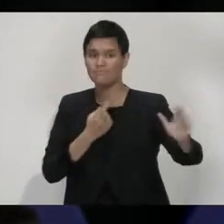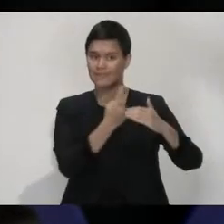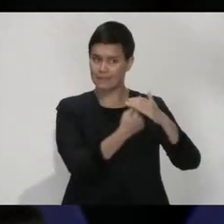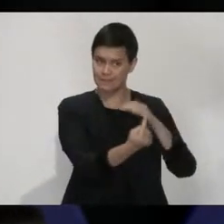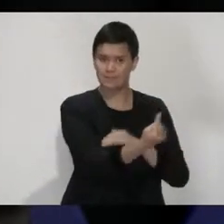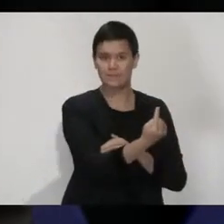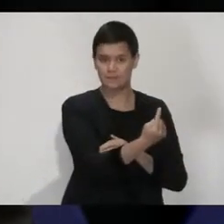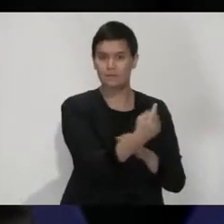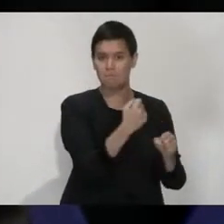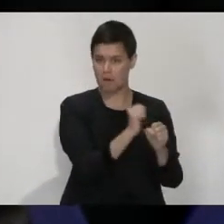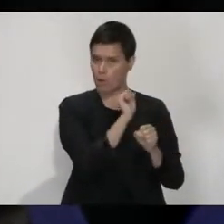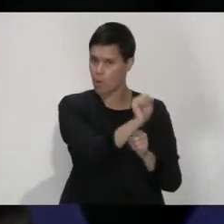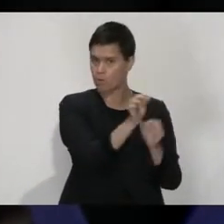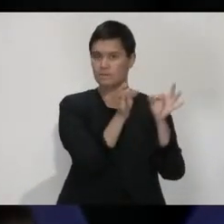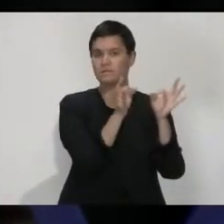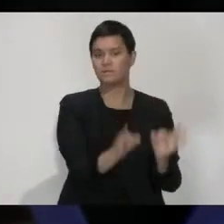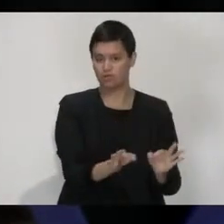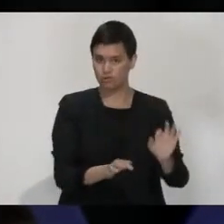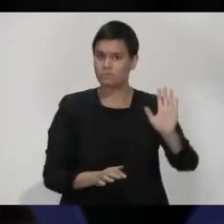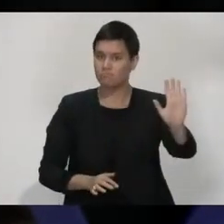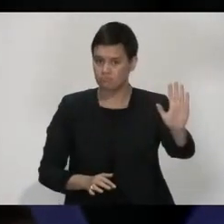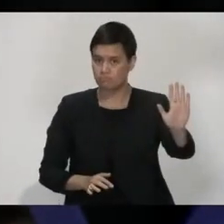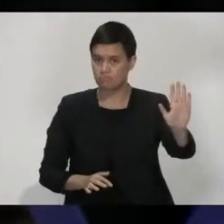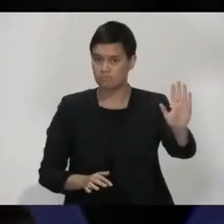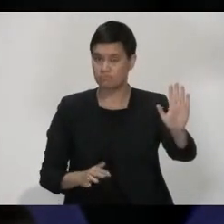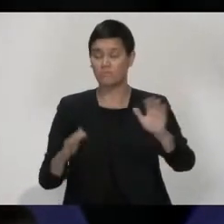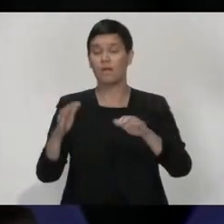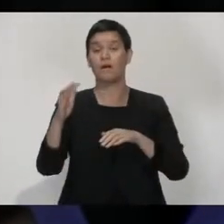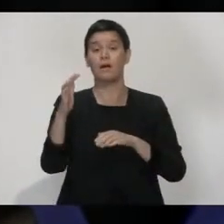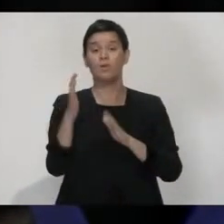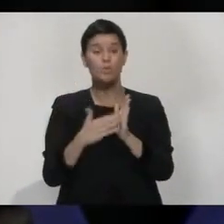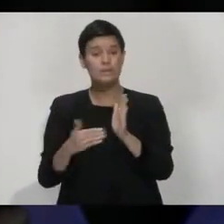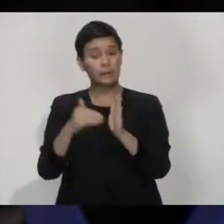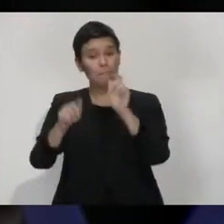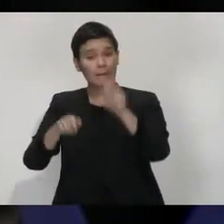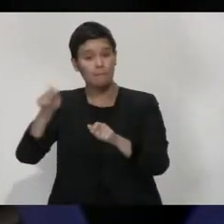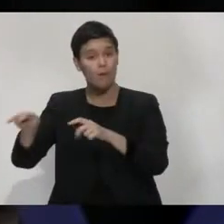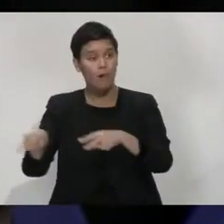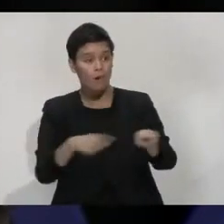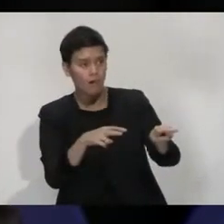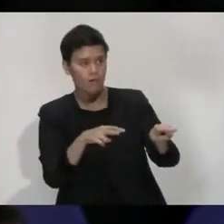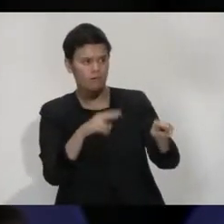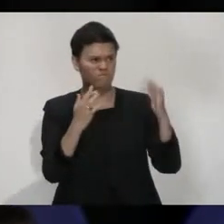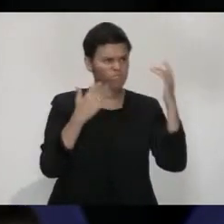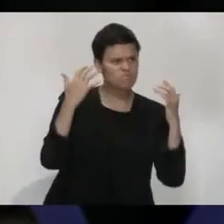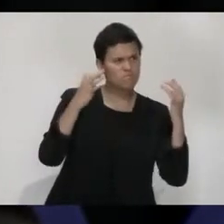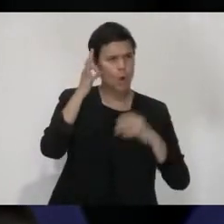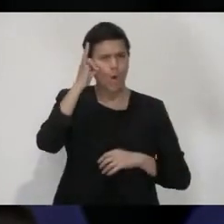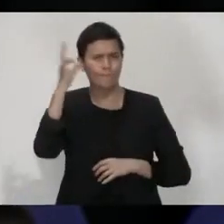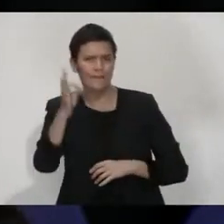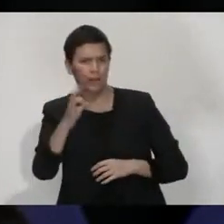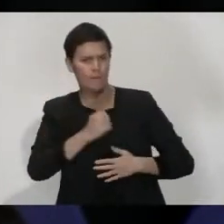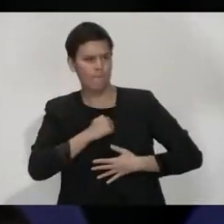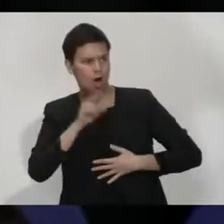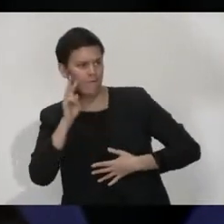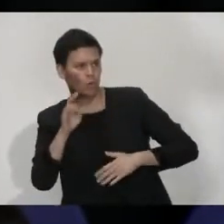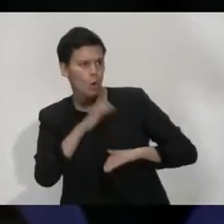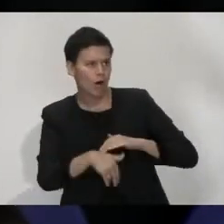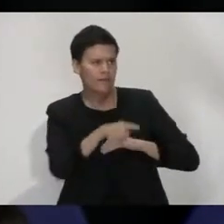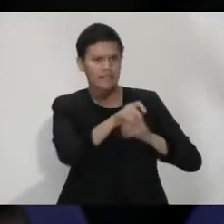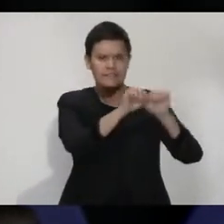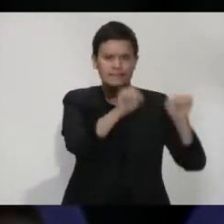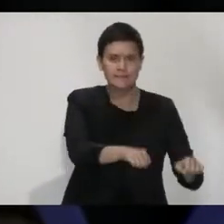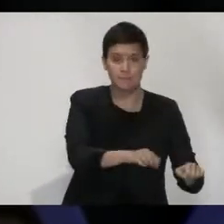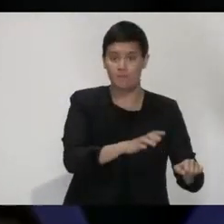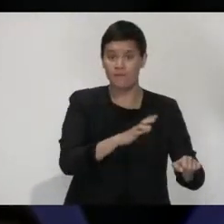those decisions are there for the public to look at, and no doubt for some people they will look at these decisions and it may raise questions in their